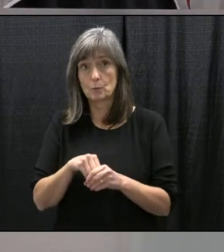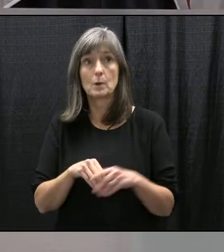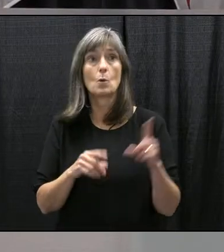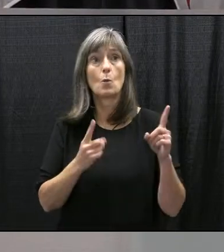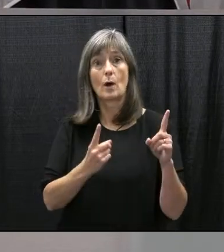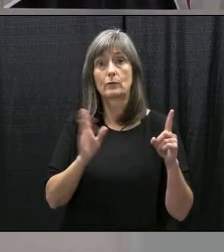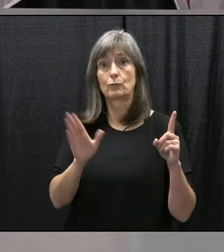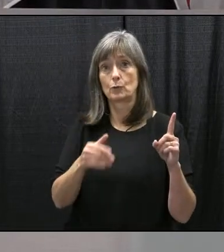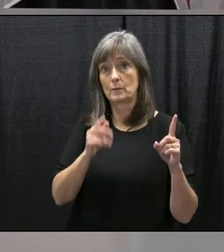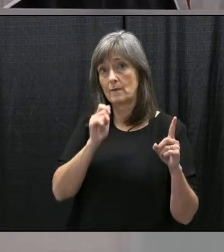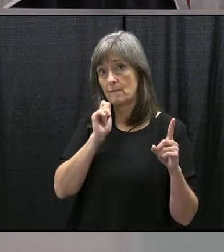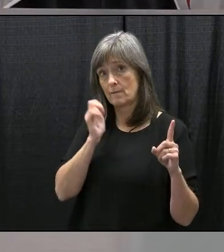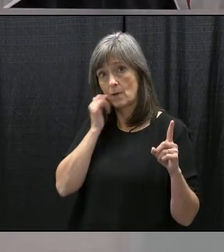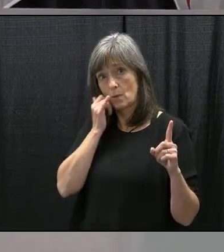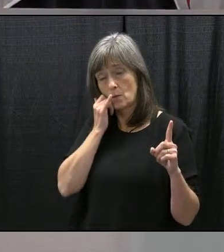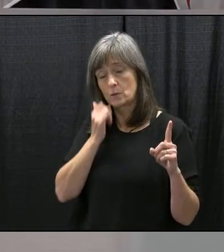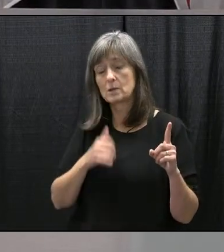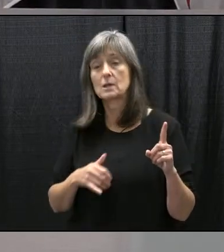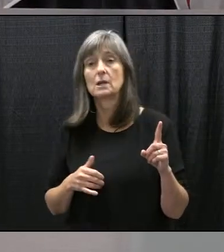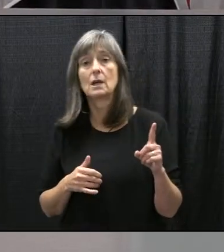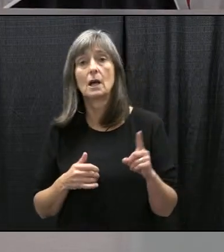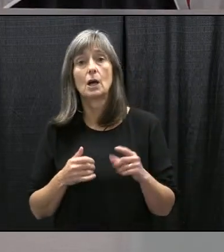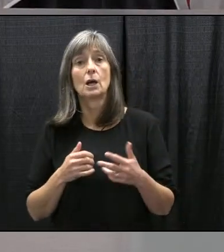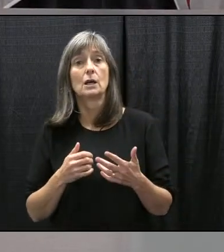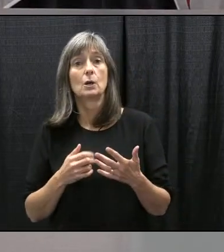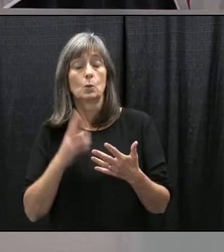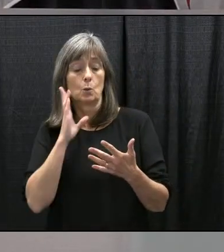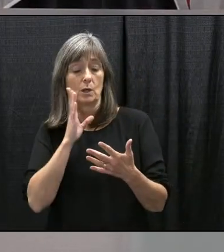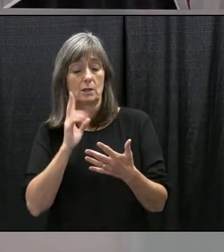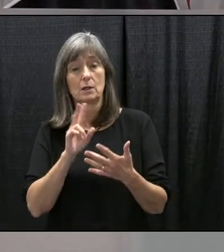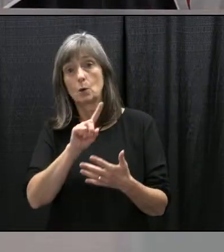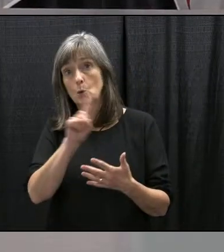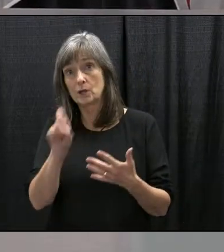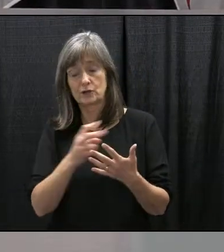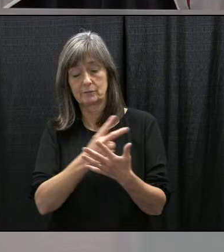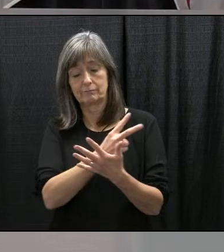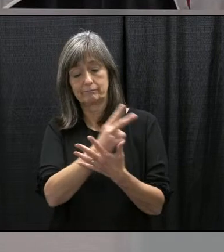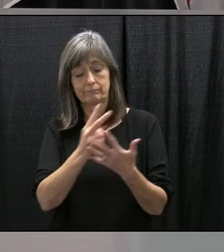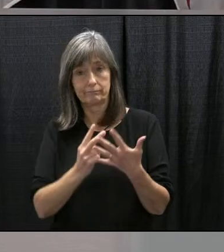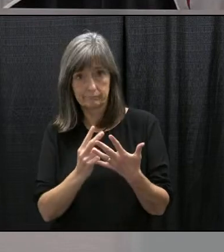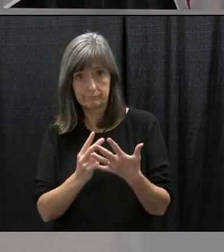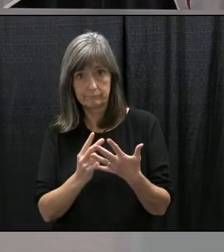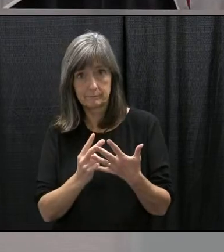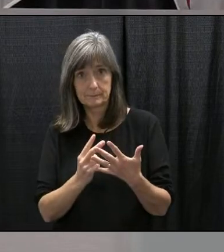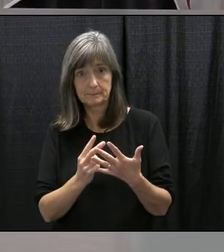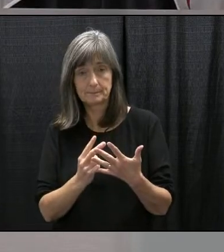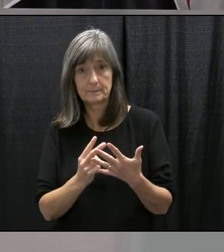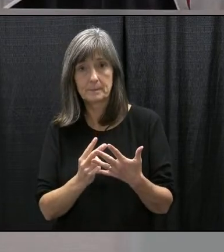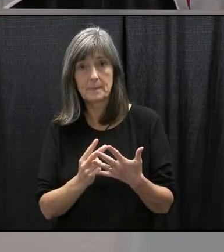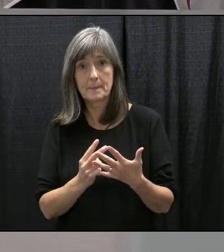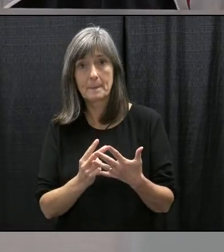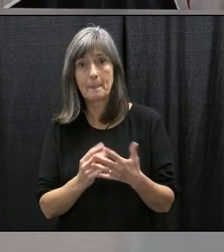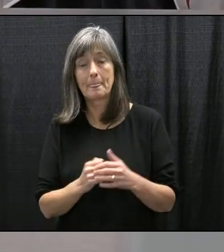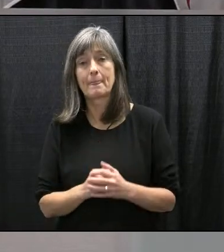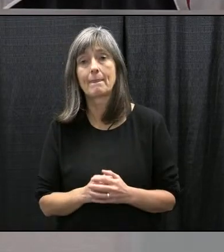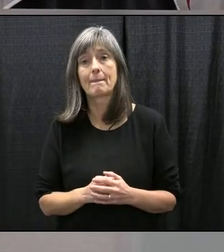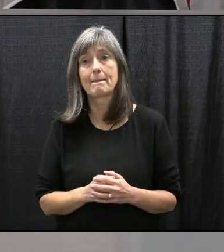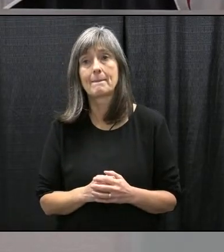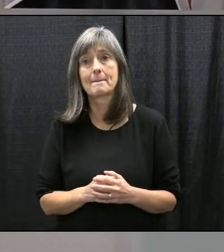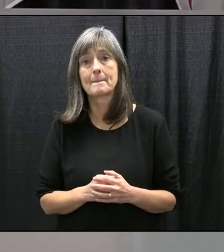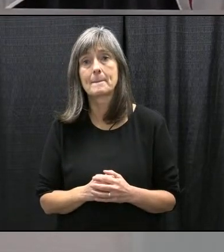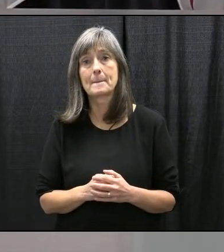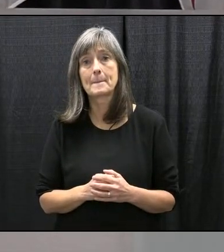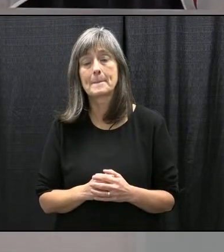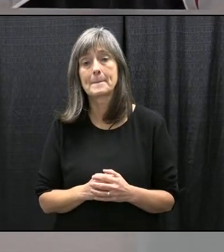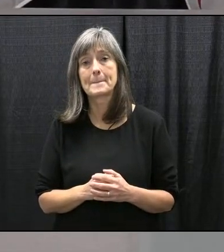phone. There will be 2 rounds in the question and answer period, which will give each reporter the opportunity to ask 1